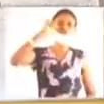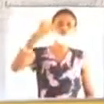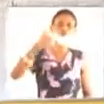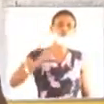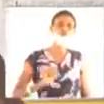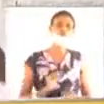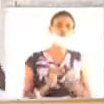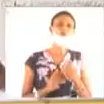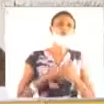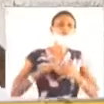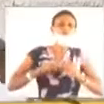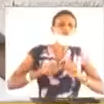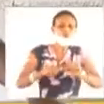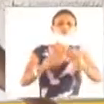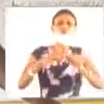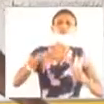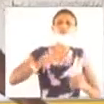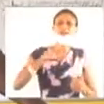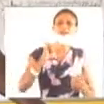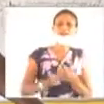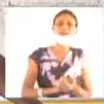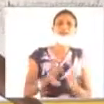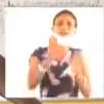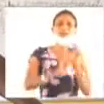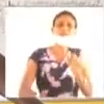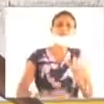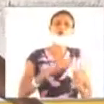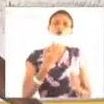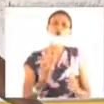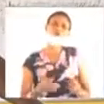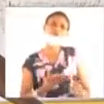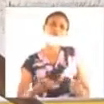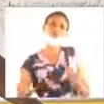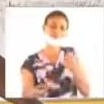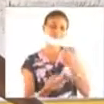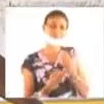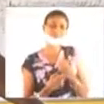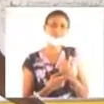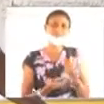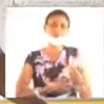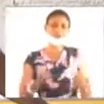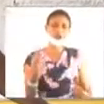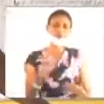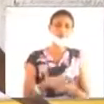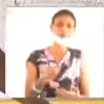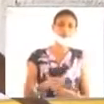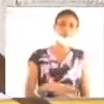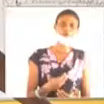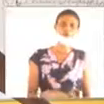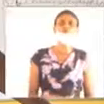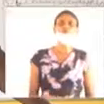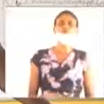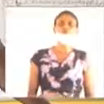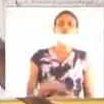drug, they won't be themselves. And the possibility of taking today and taking tomorrow is